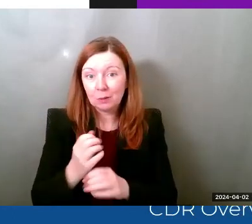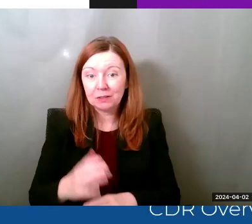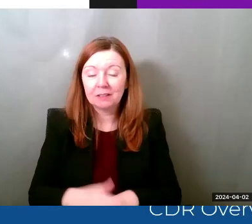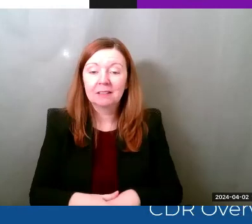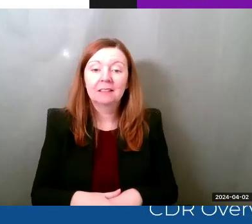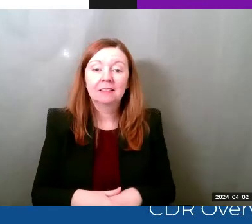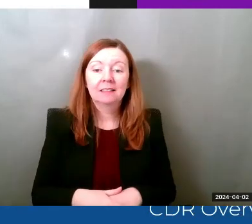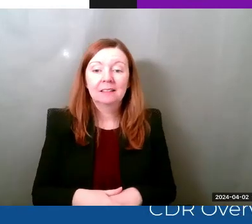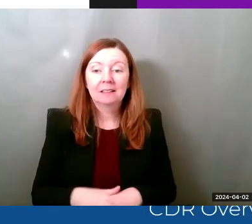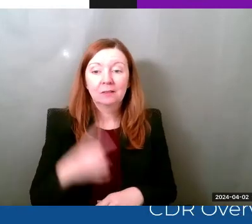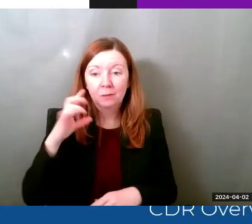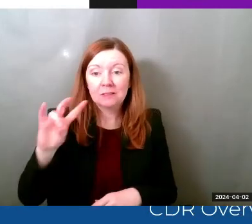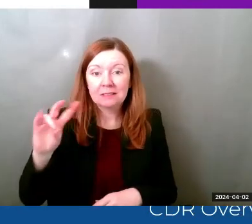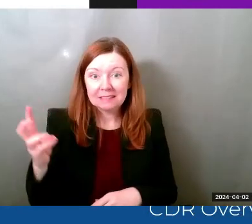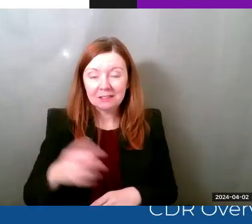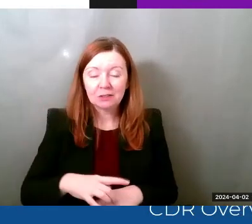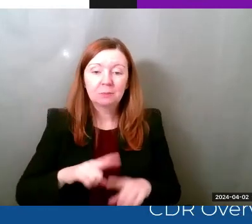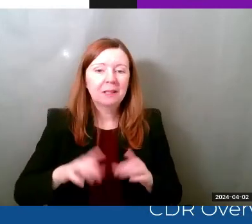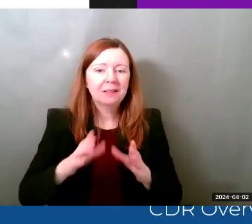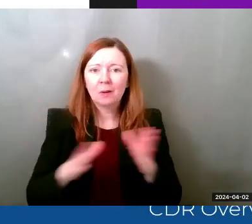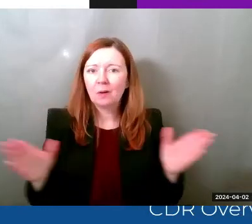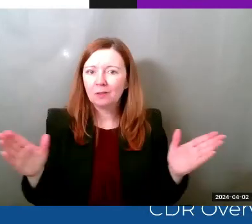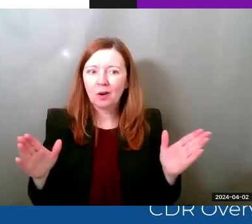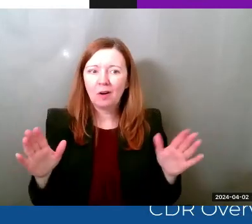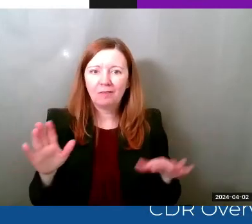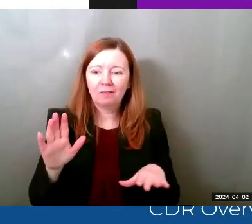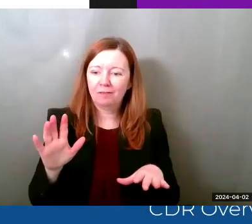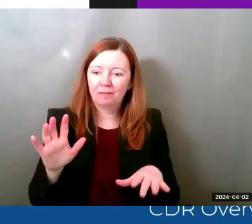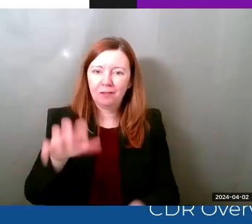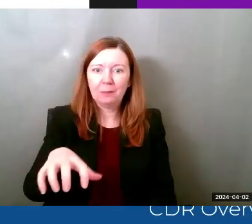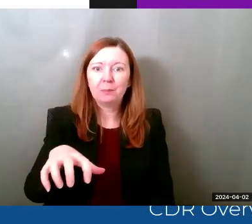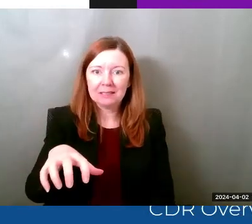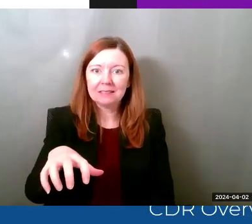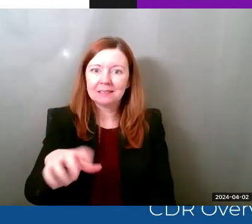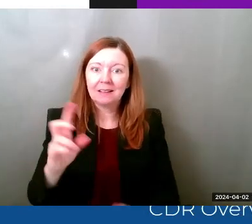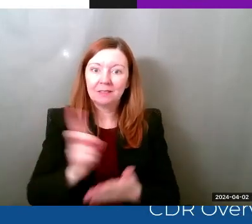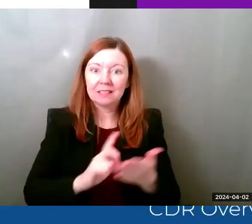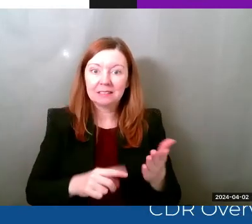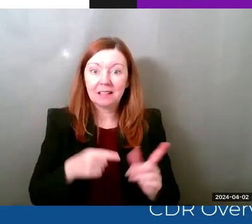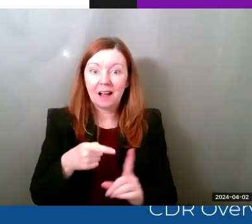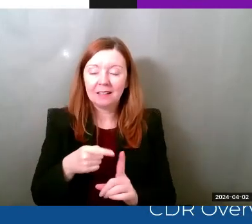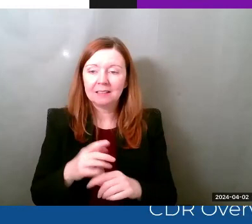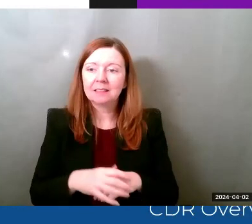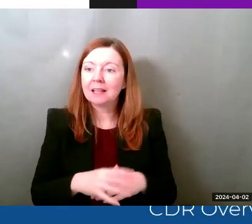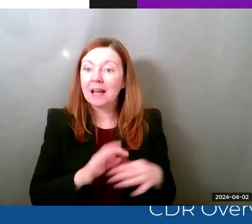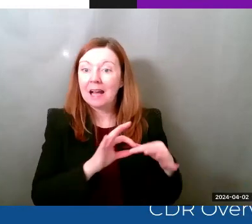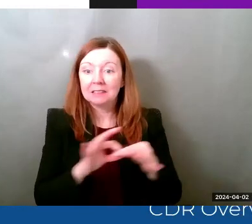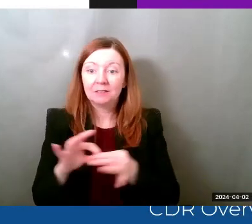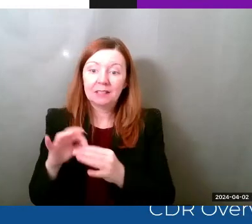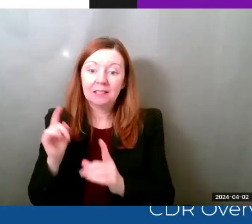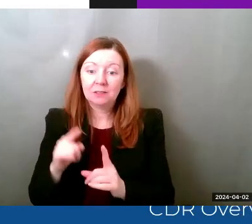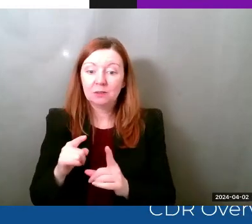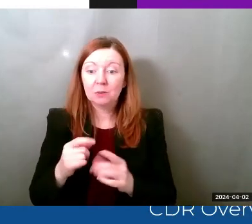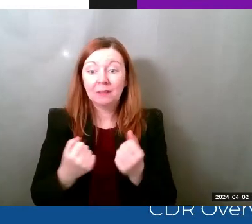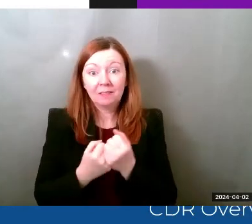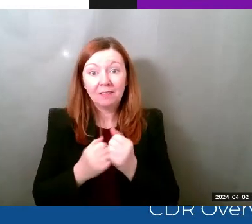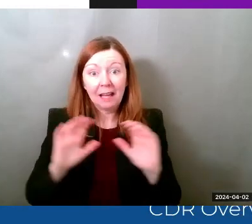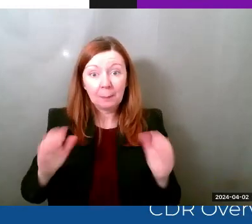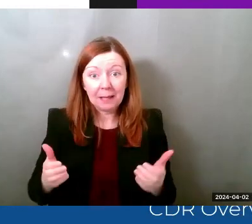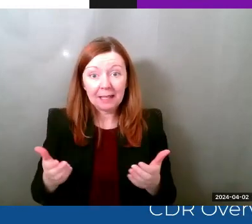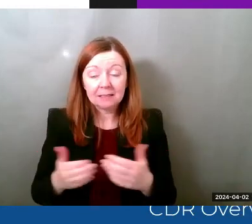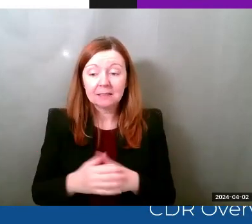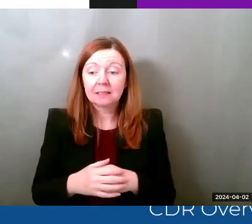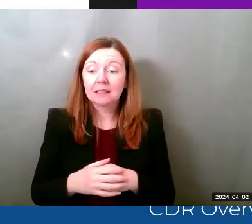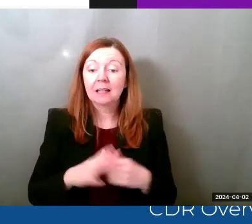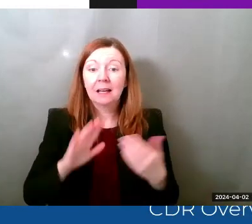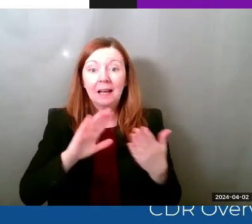plan. But the overall footprint of the design has, as it relates to the fan base and